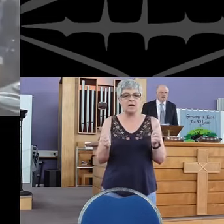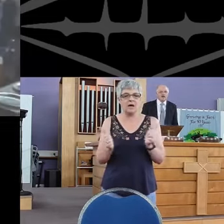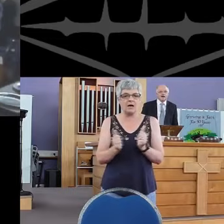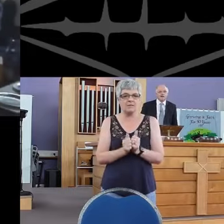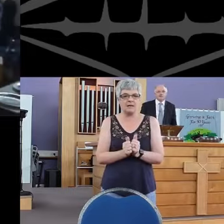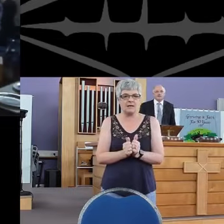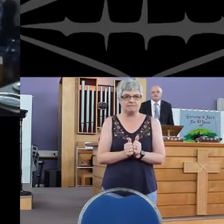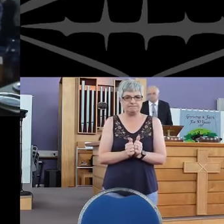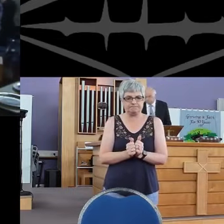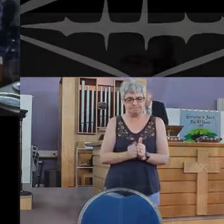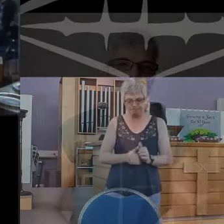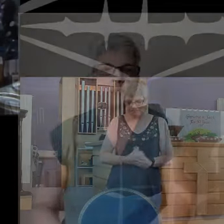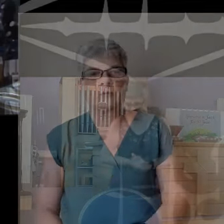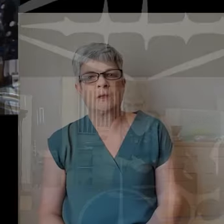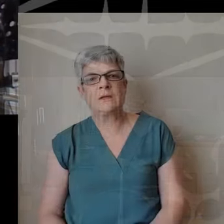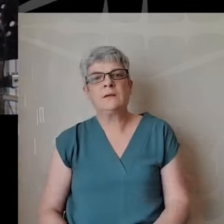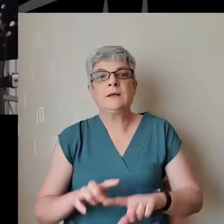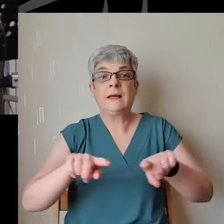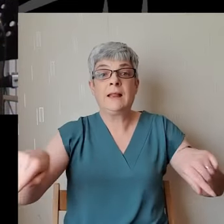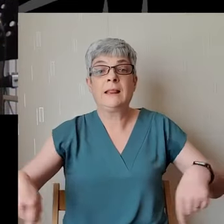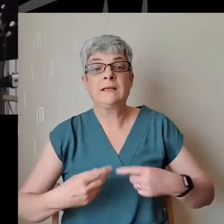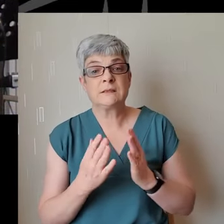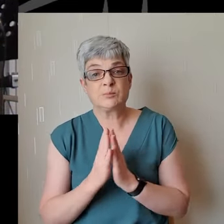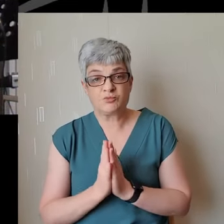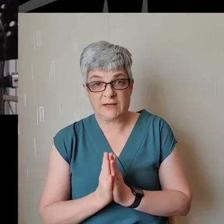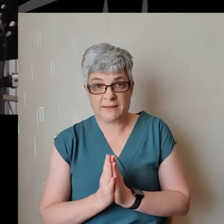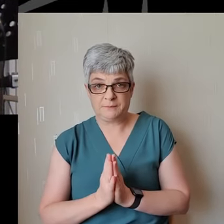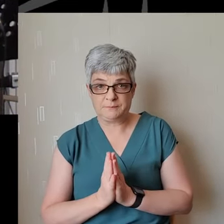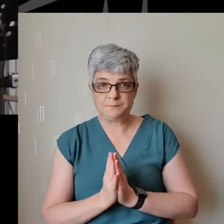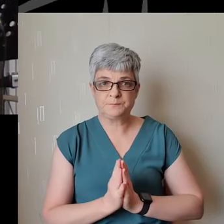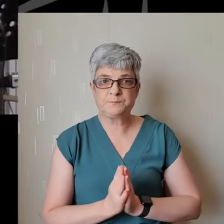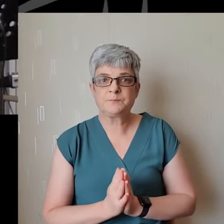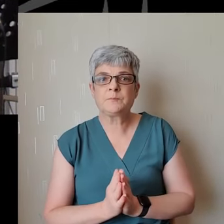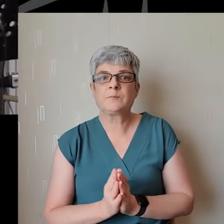everlasting. Amen. Let us pray.